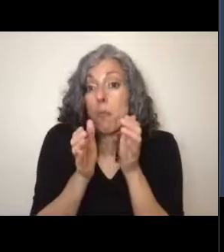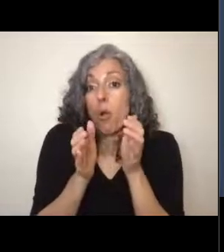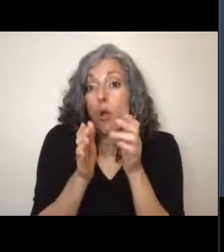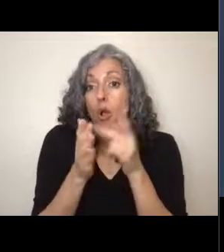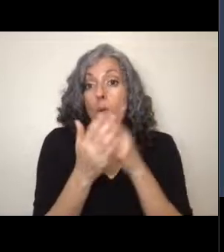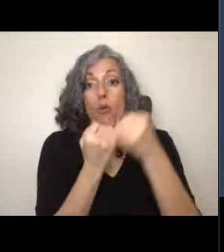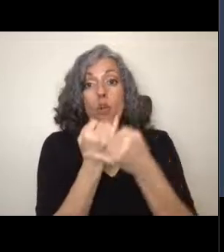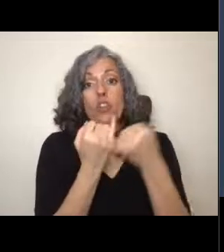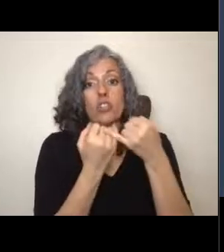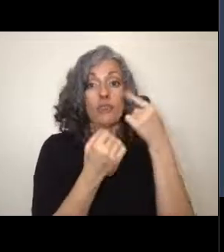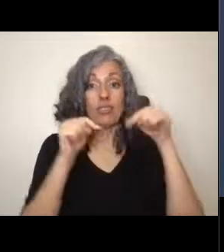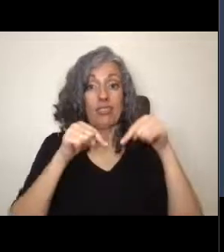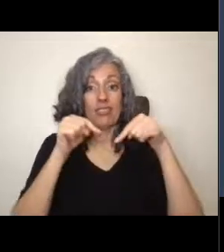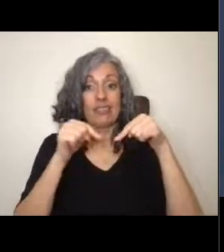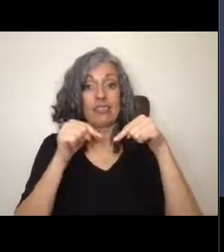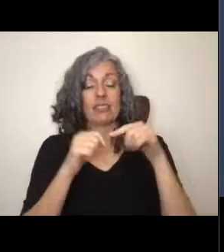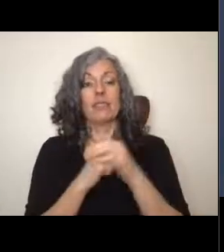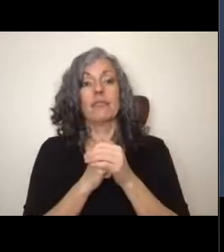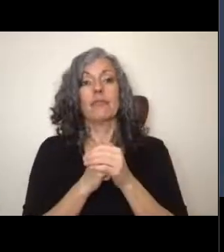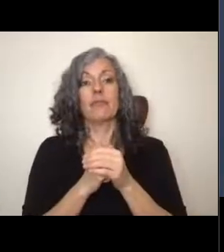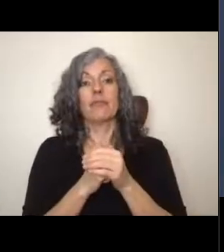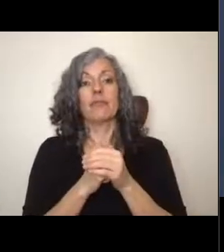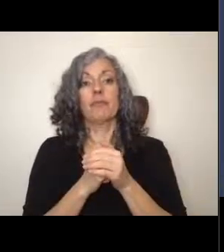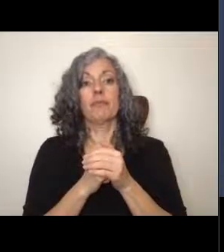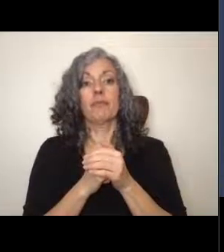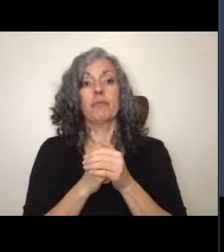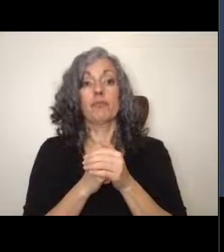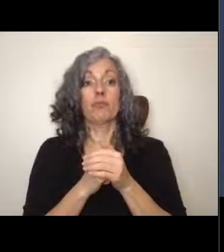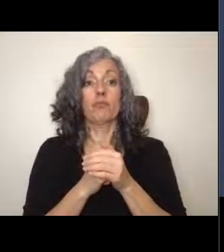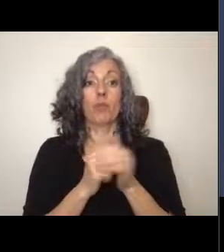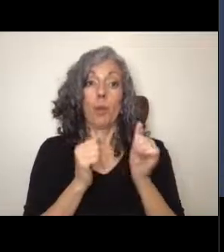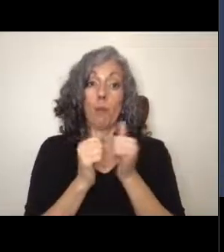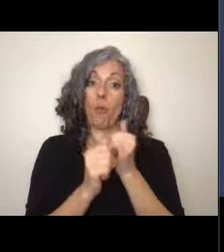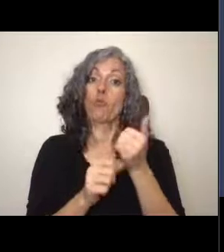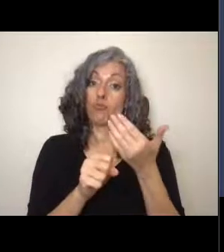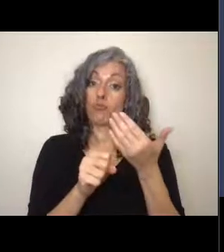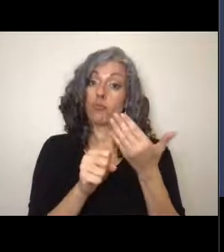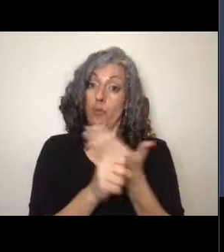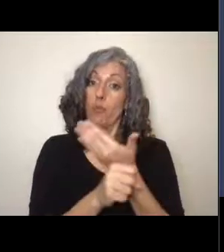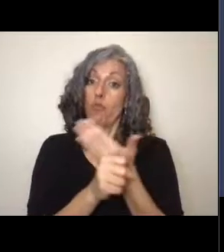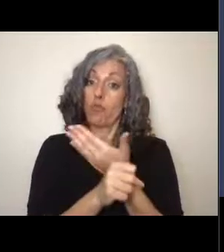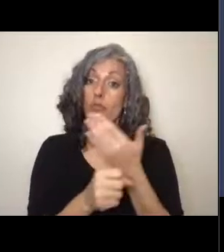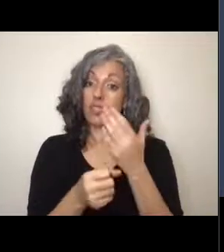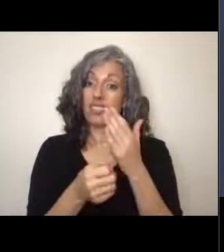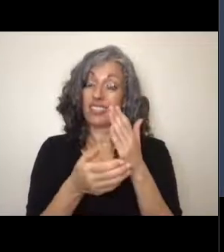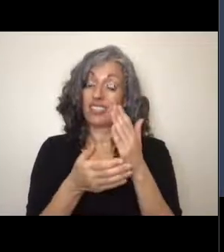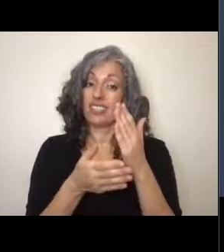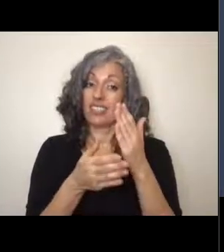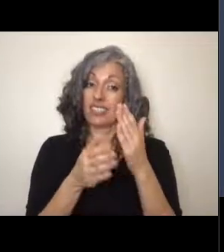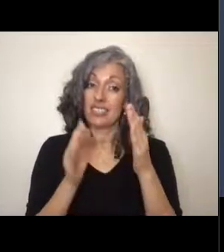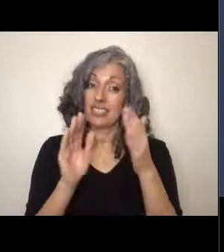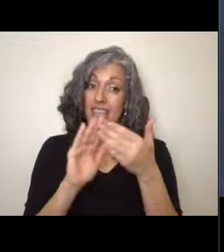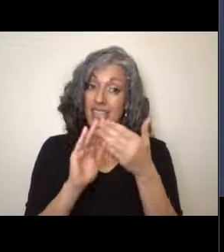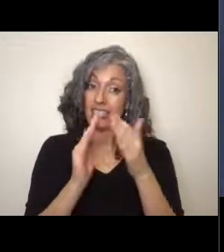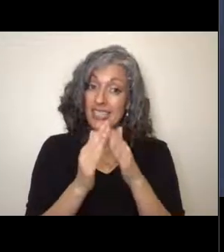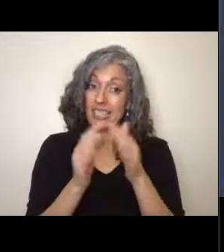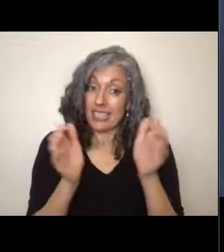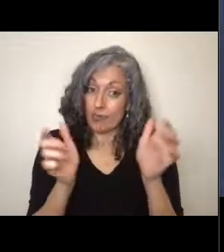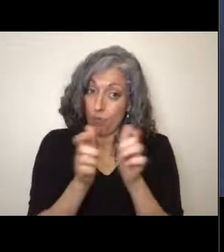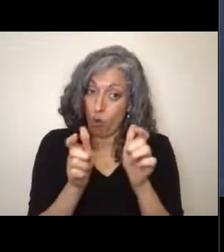program, and it's because most of these improvements are within a small residential neighborhood. Most of